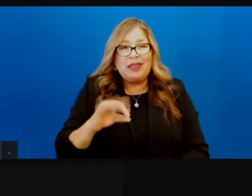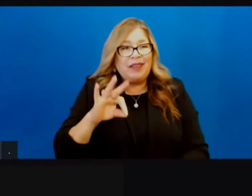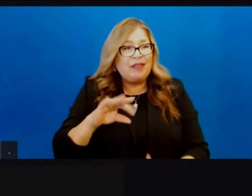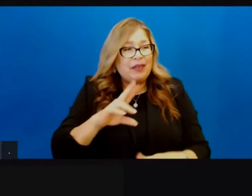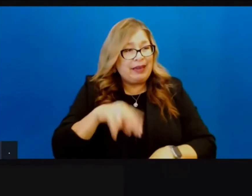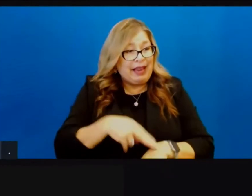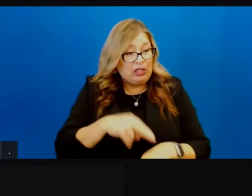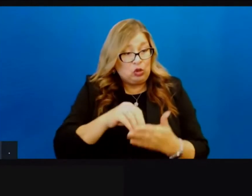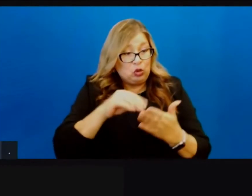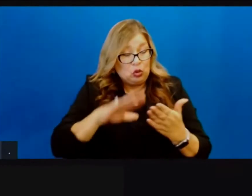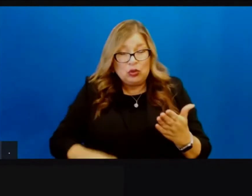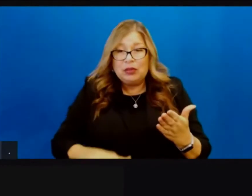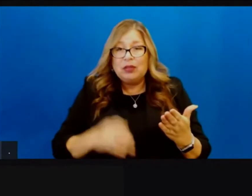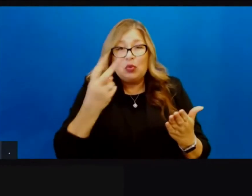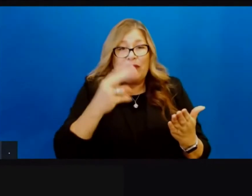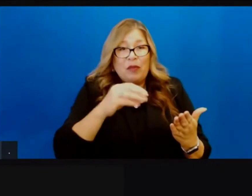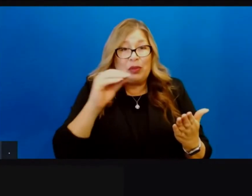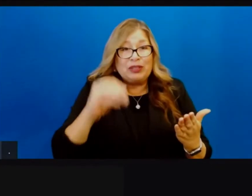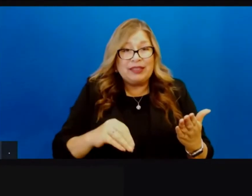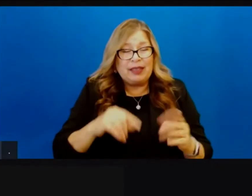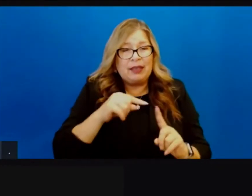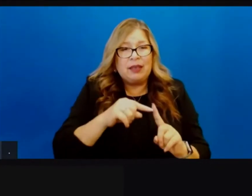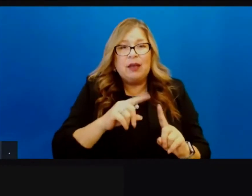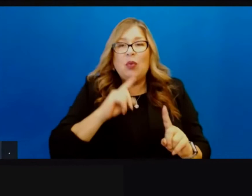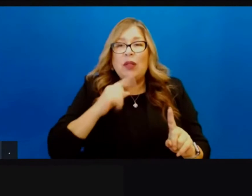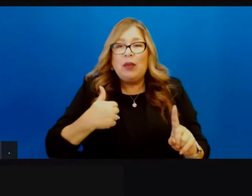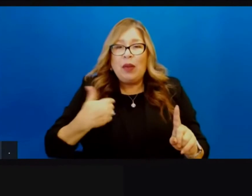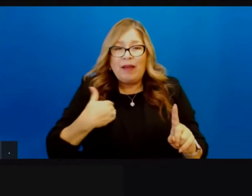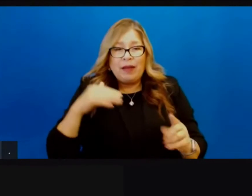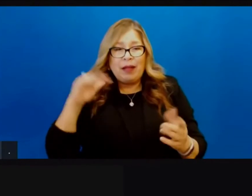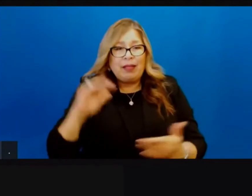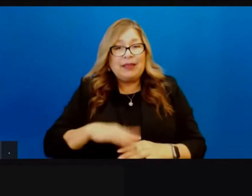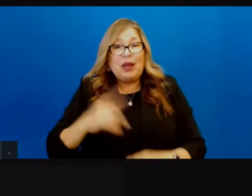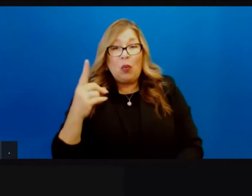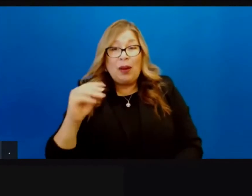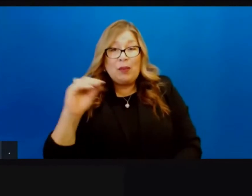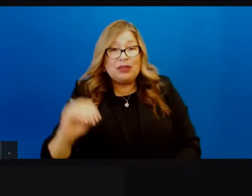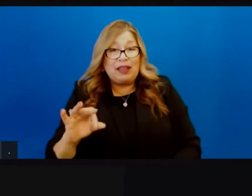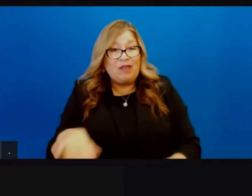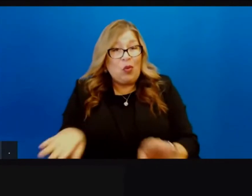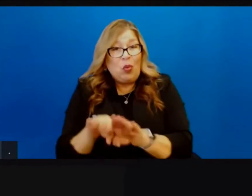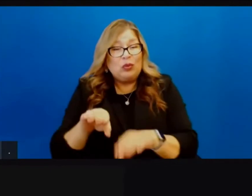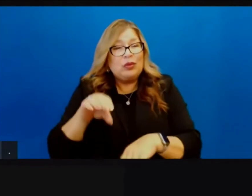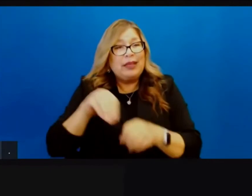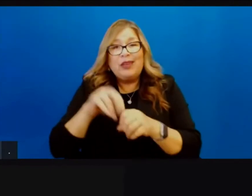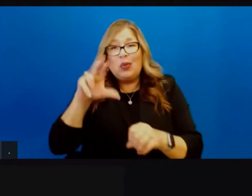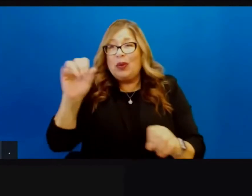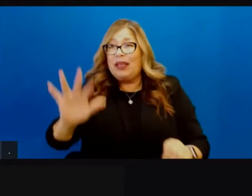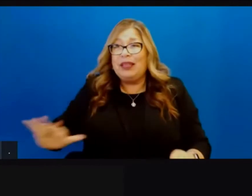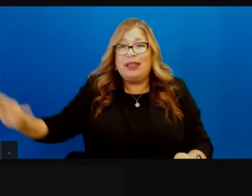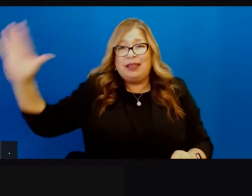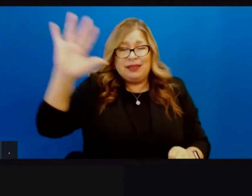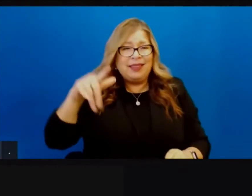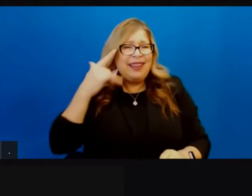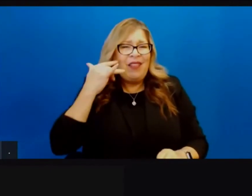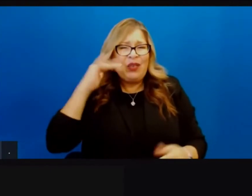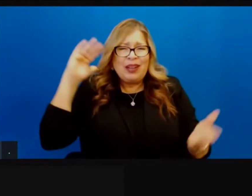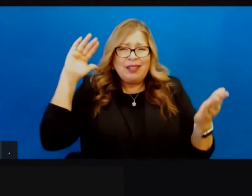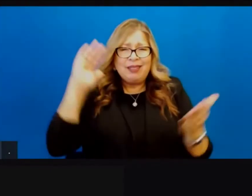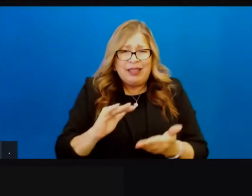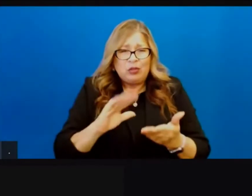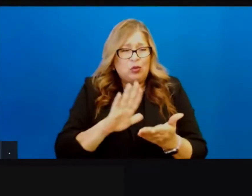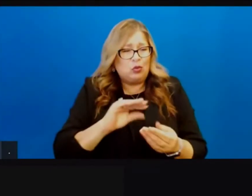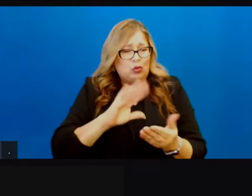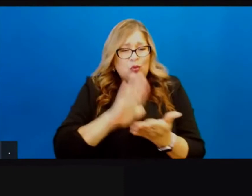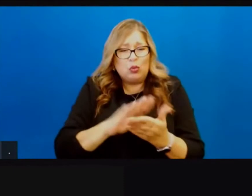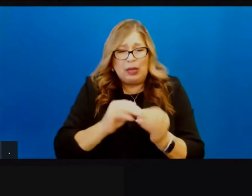to have less than 1% of the closures, even far less than 1% of the closures this year, I think is attributed